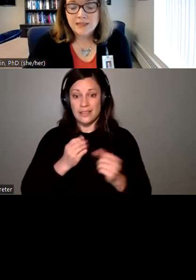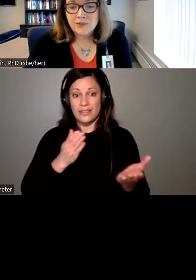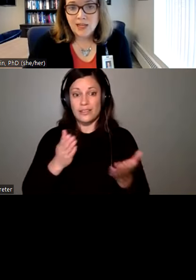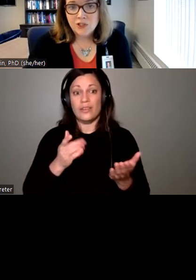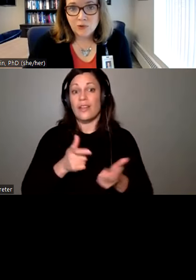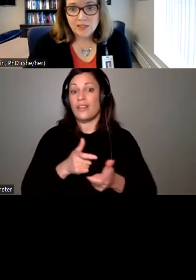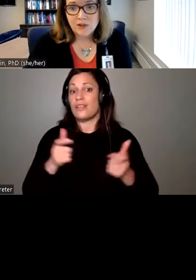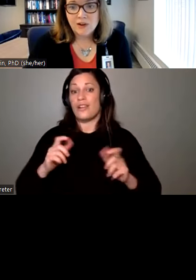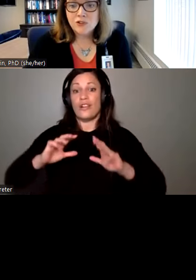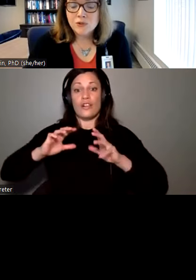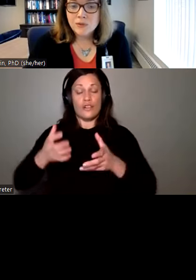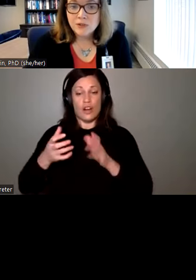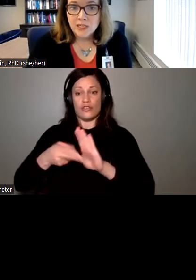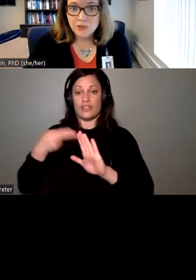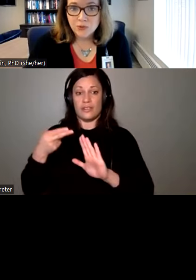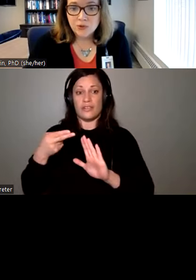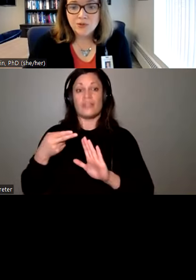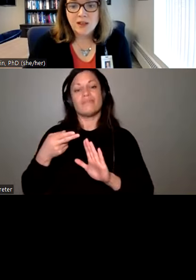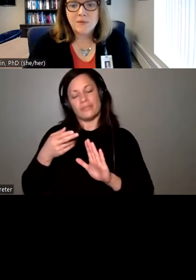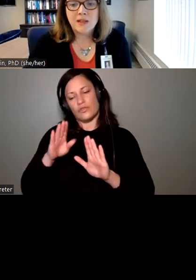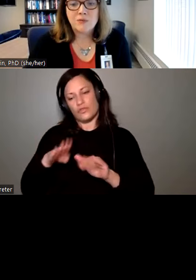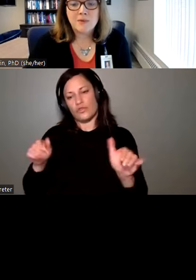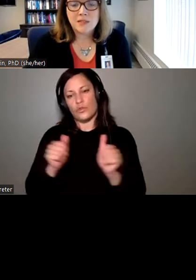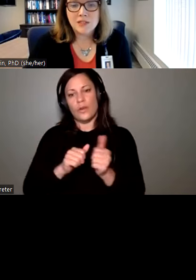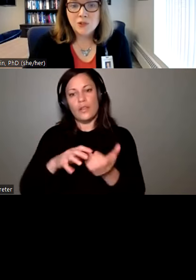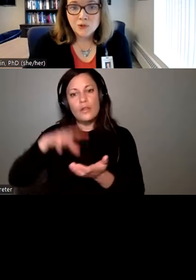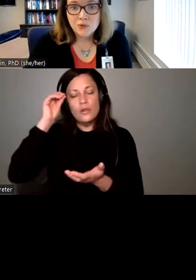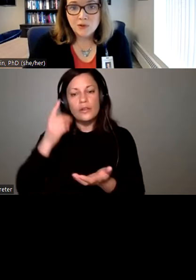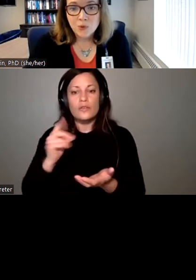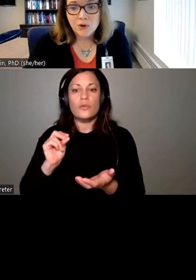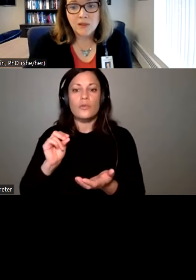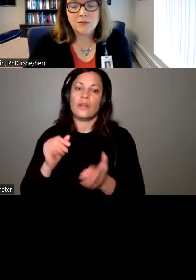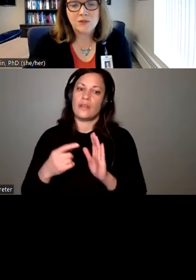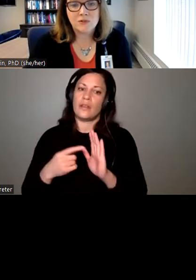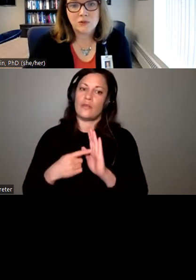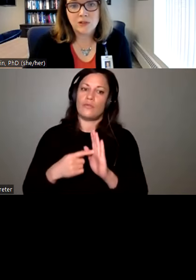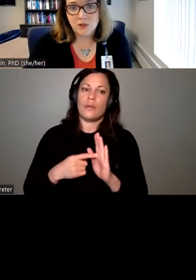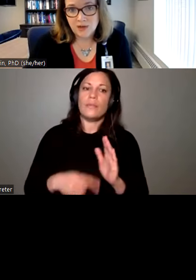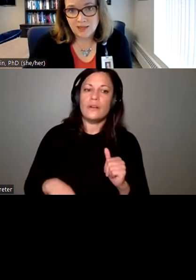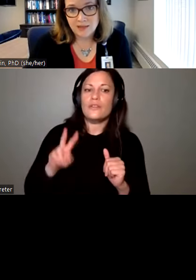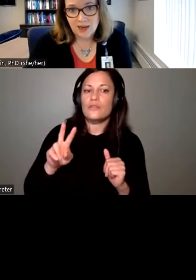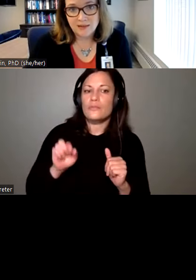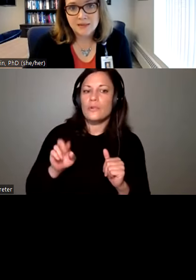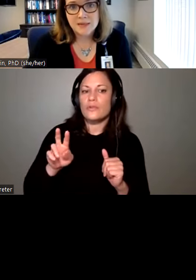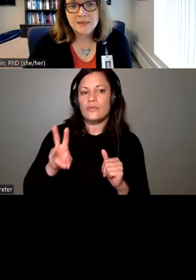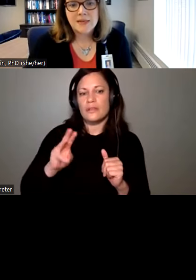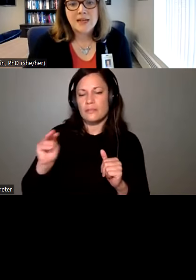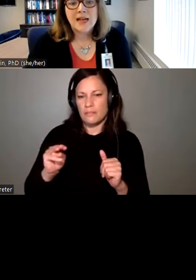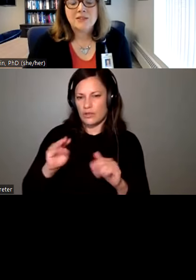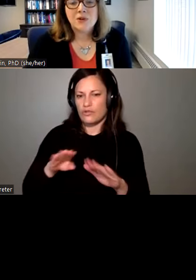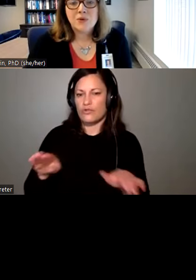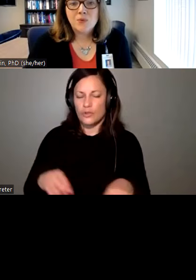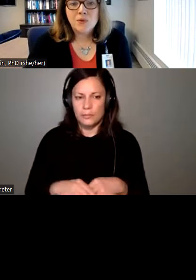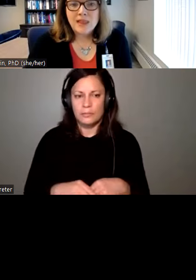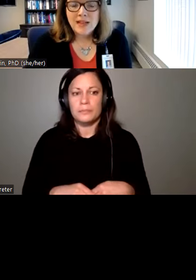largest classification criteria are children with learning disorders, representing 2.25 million children in the United States.